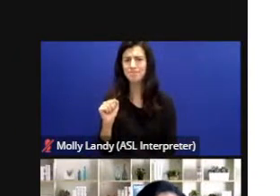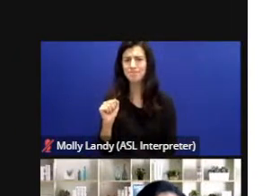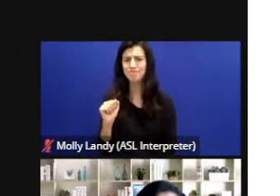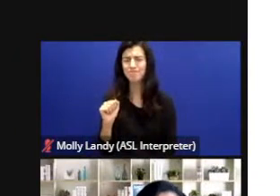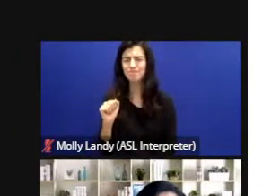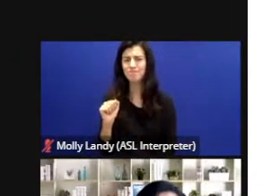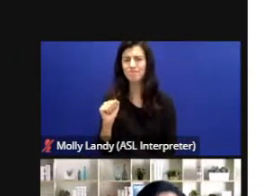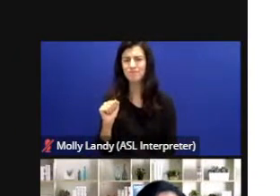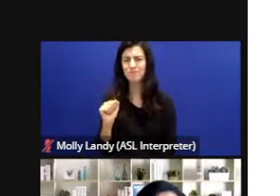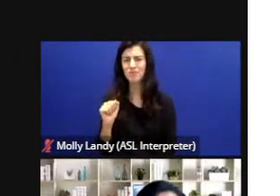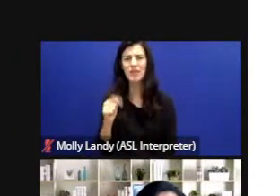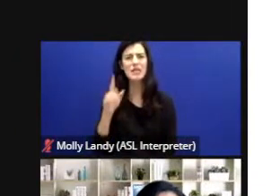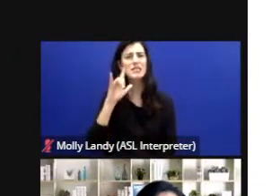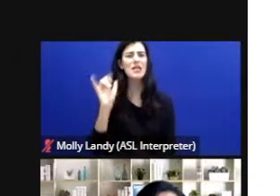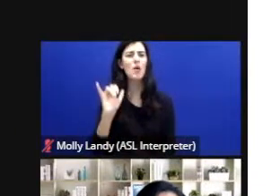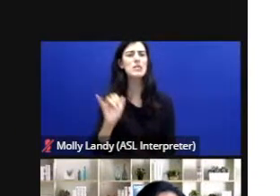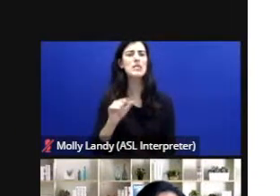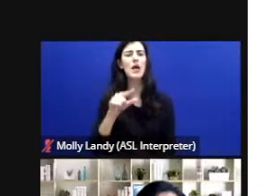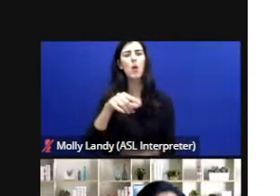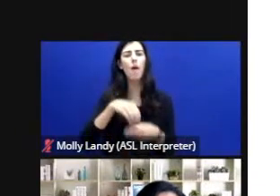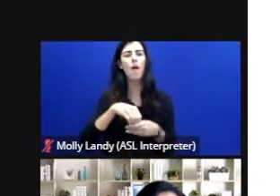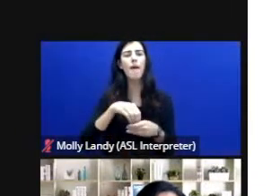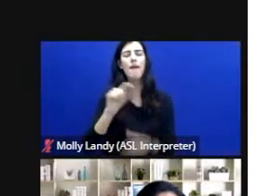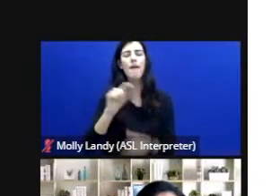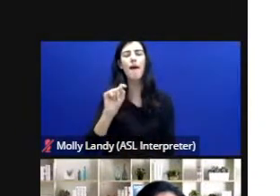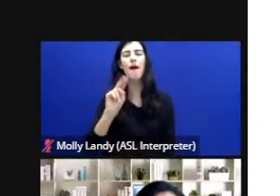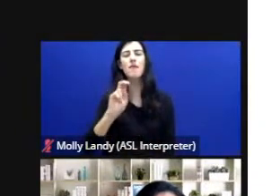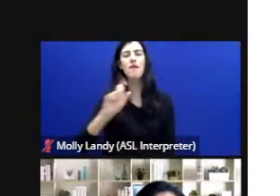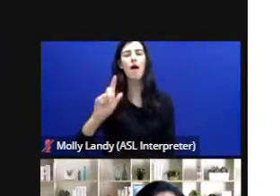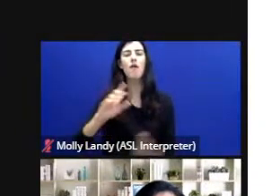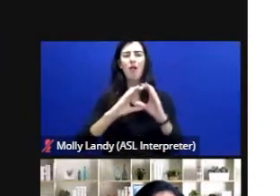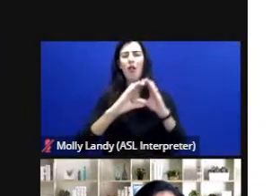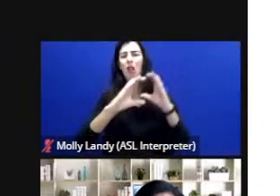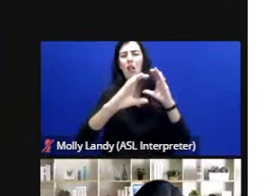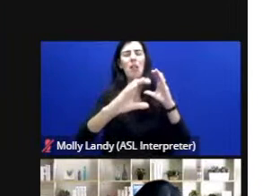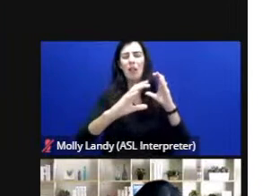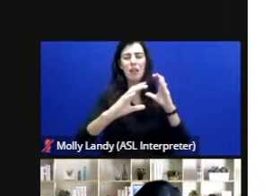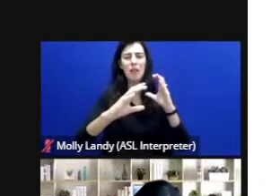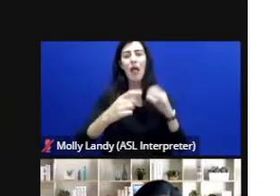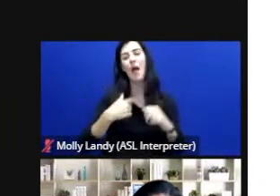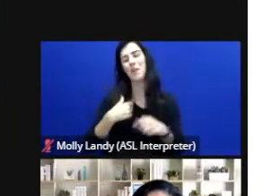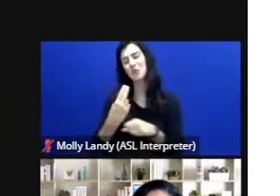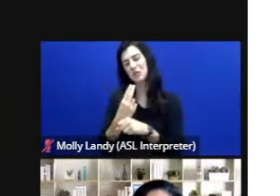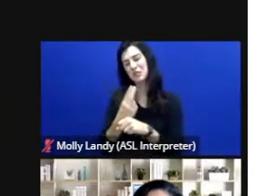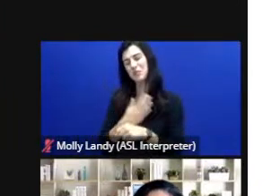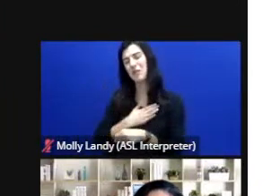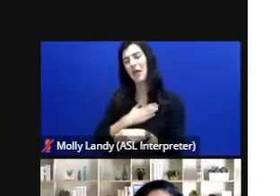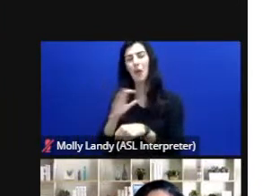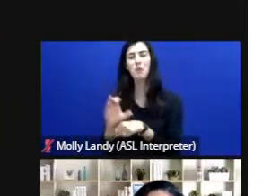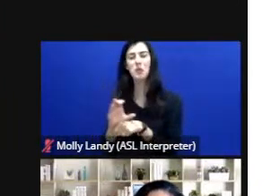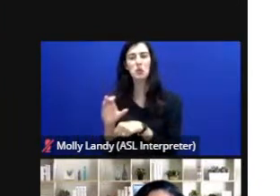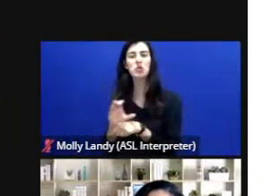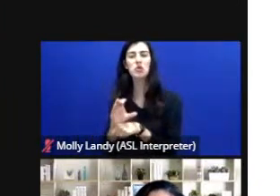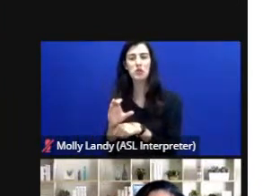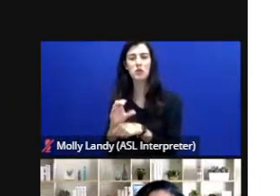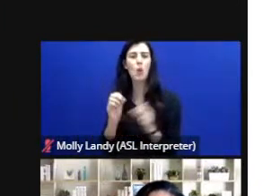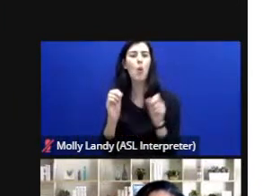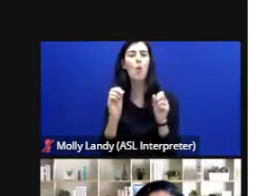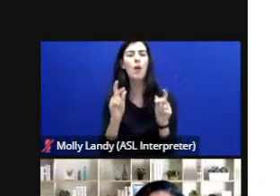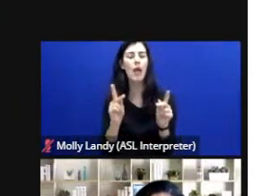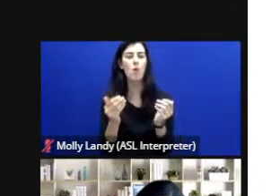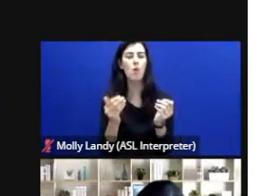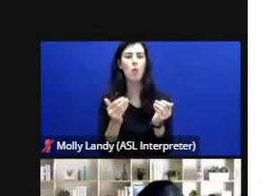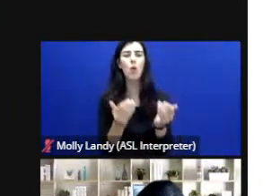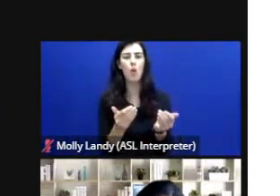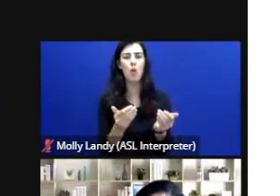Like you're in a tunnel. Oh, it's because I'm using my computer. Okay, well, let's go ahead and